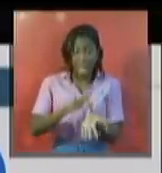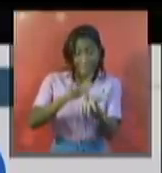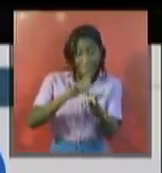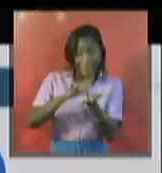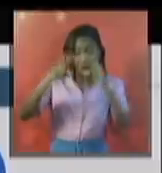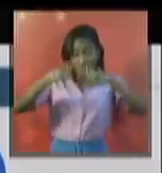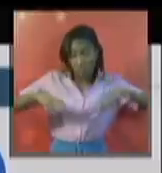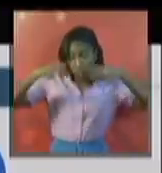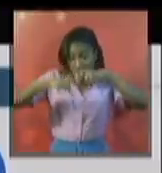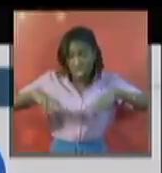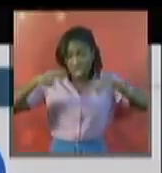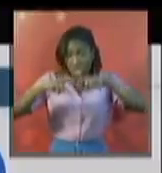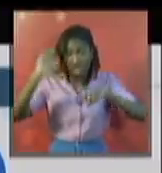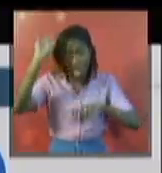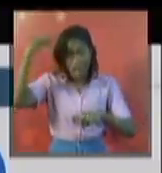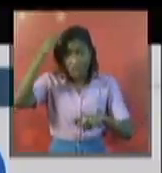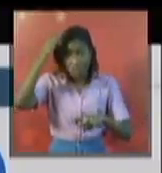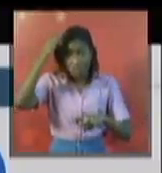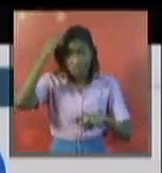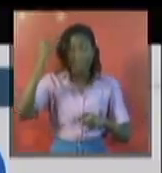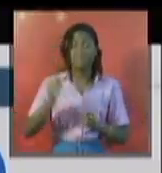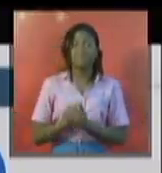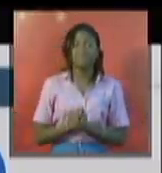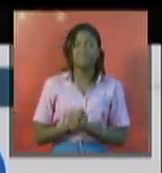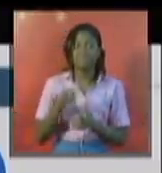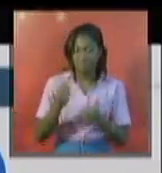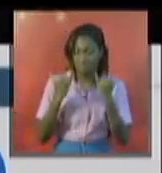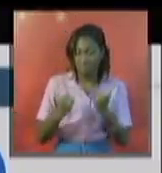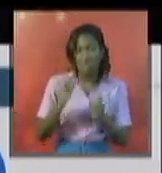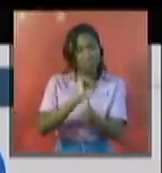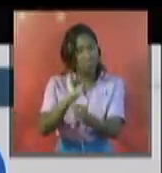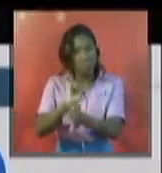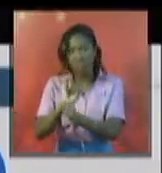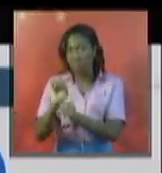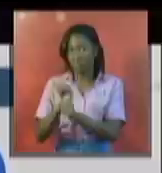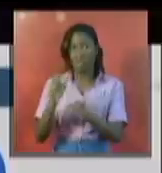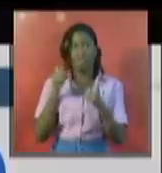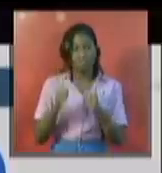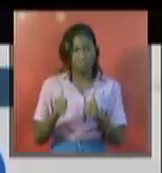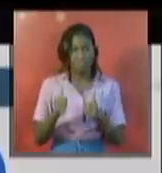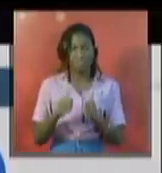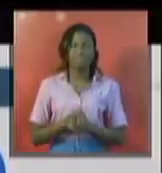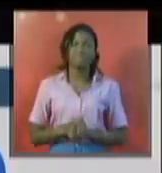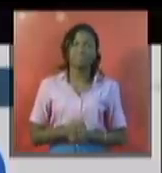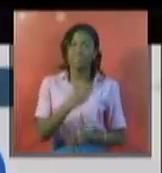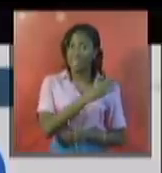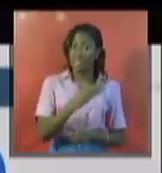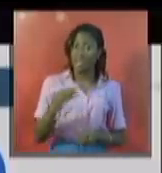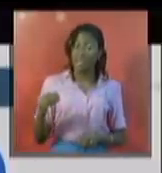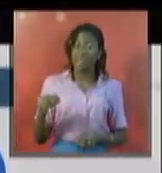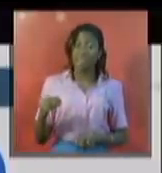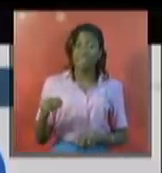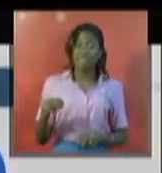was validated by CARFA during the course of this weekend and is currently operational. And the installation of a